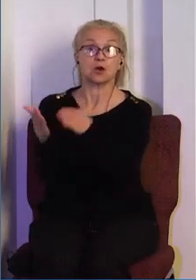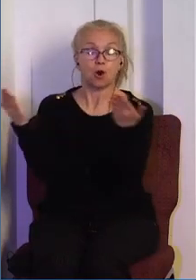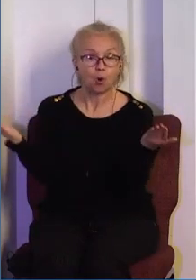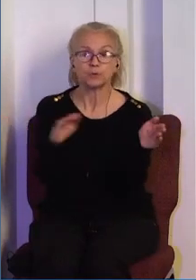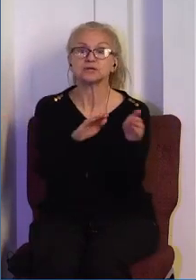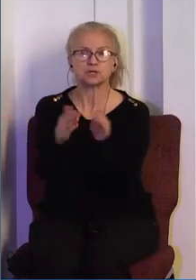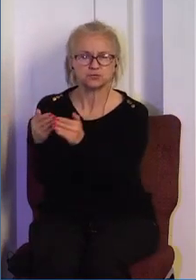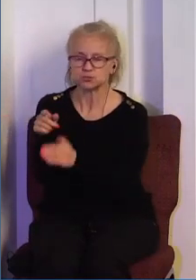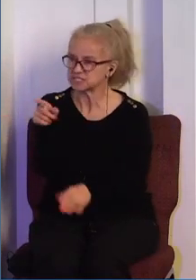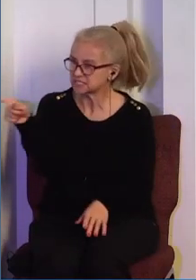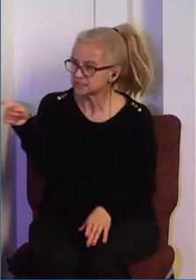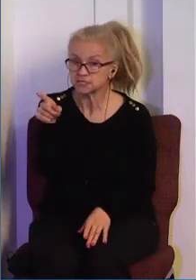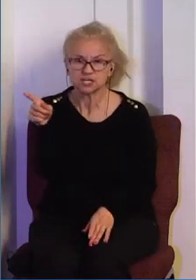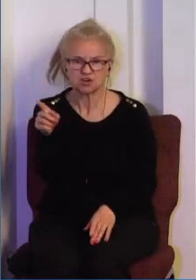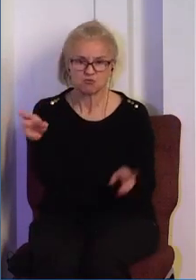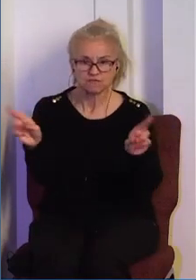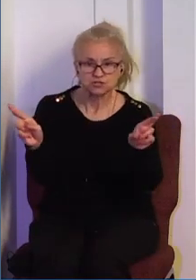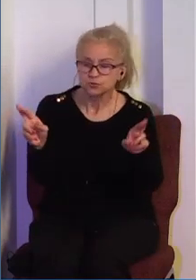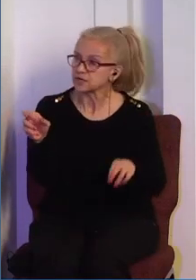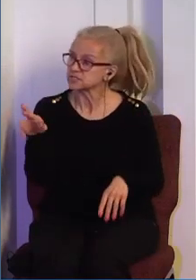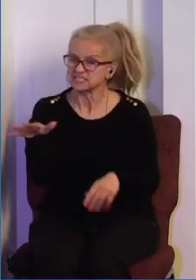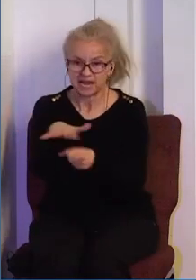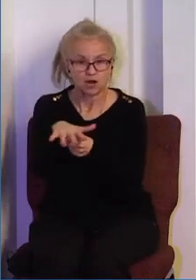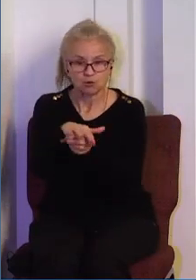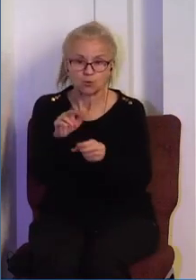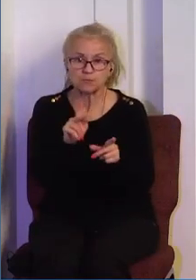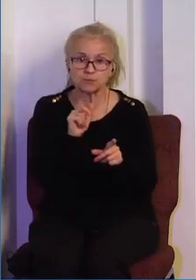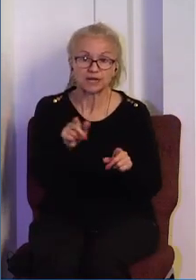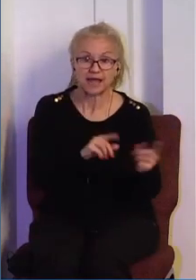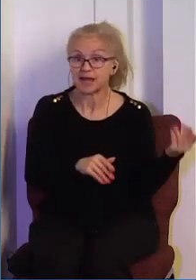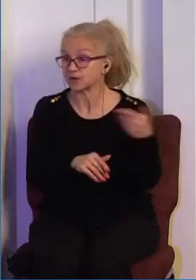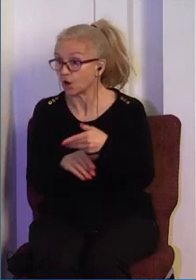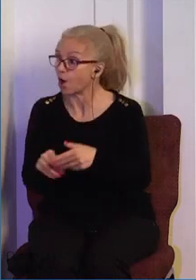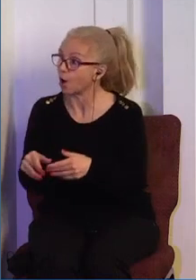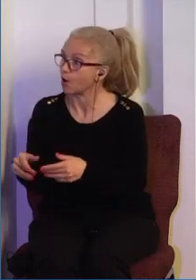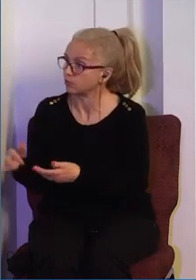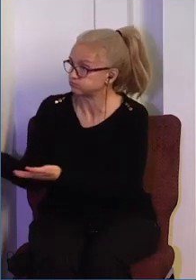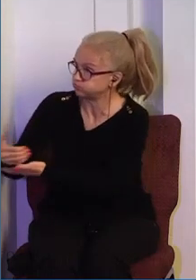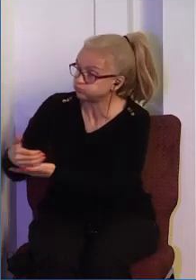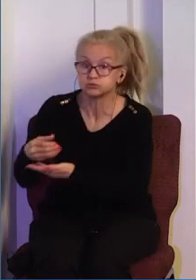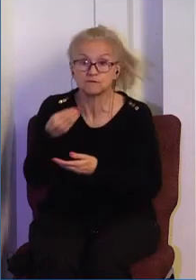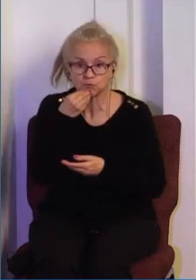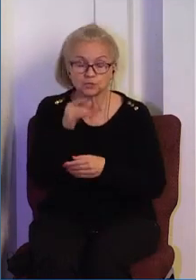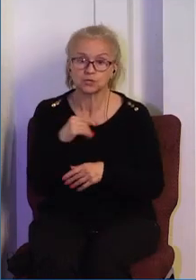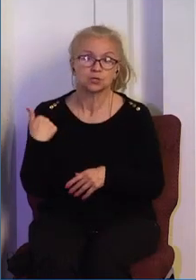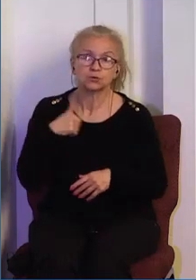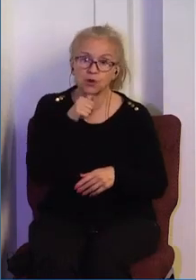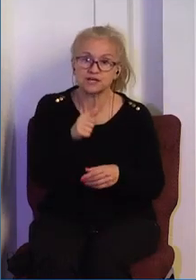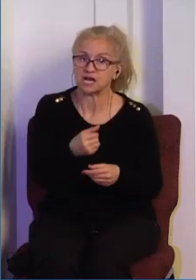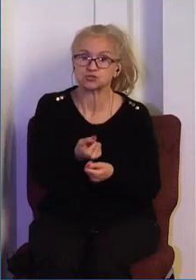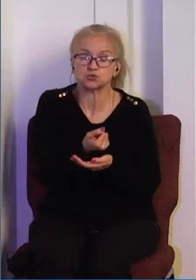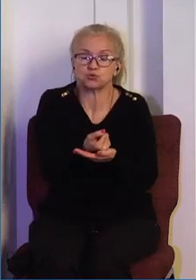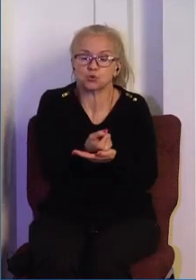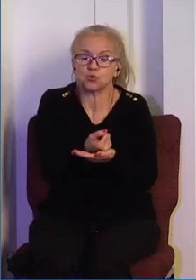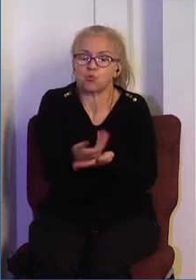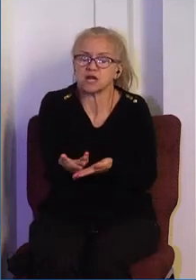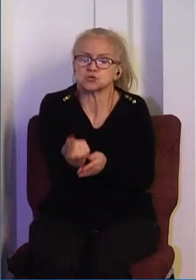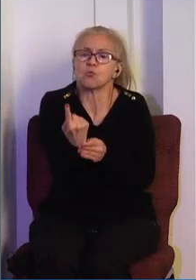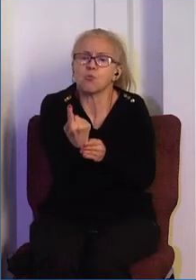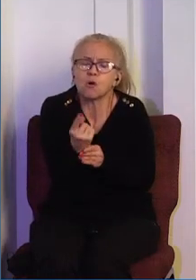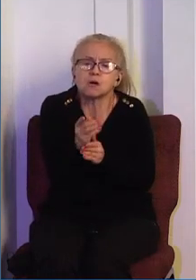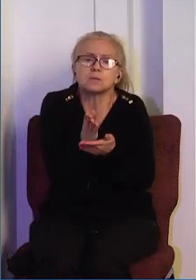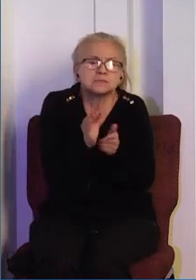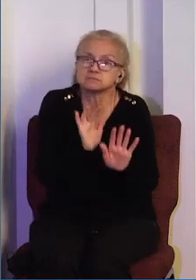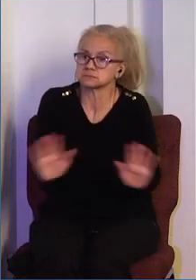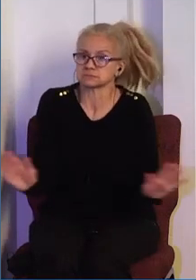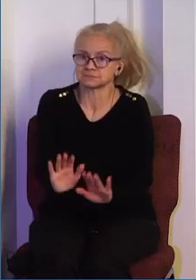community refrigerators and areas where people can come and pick up food. We try not to lose one bit of it. So